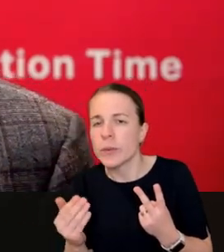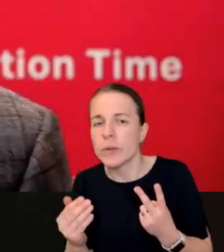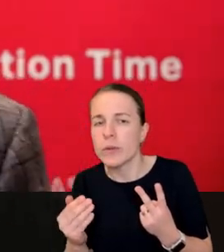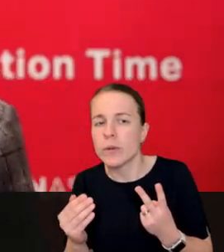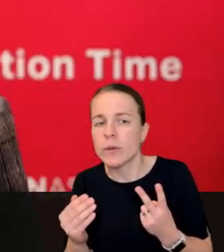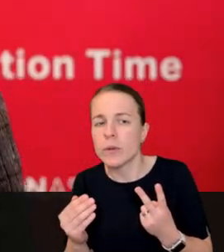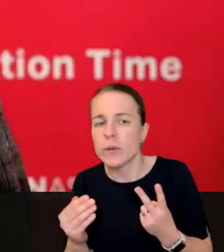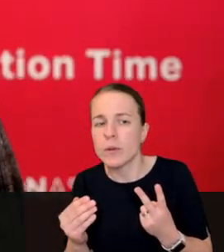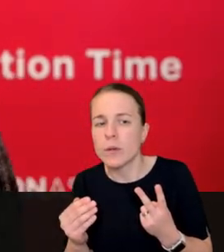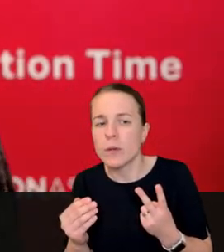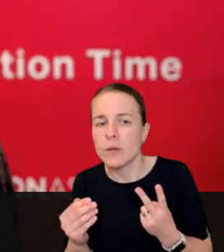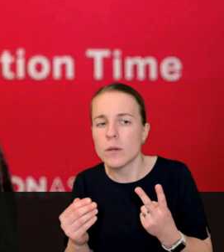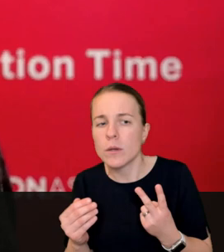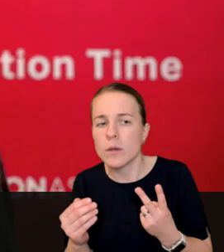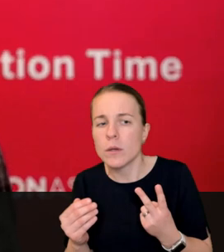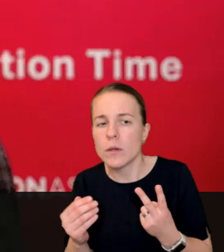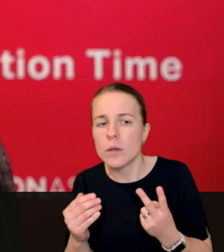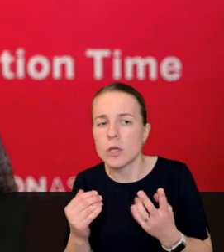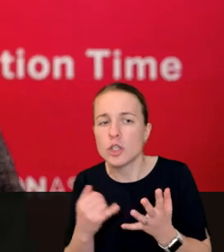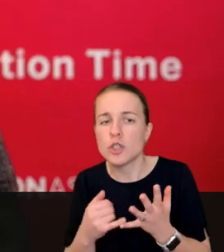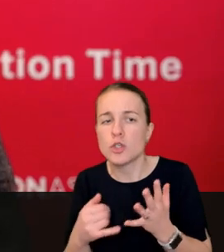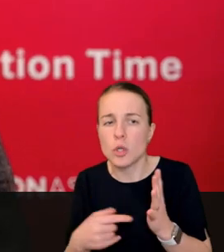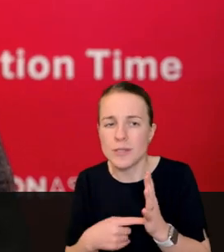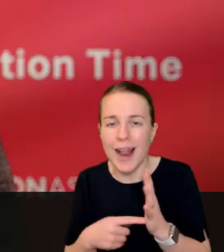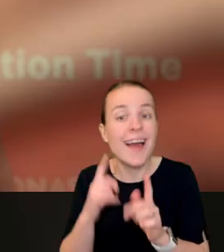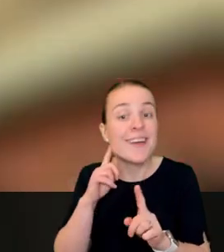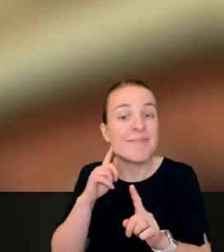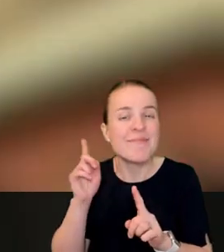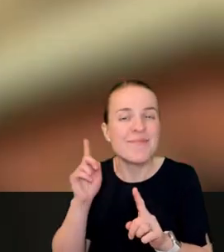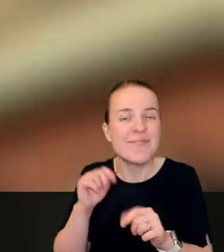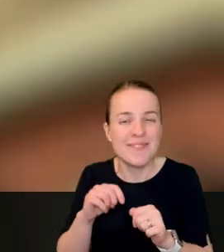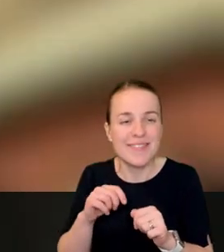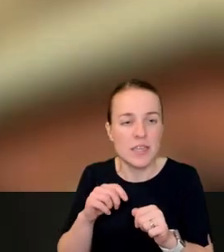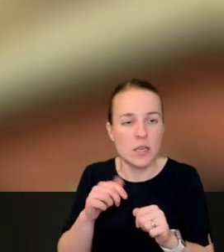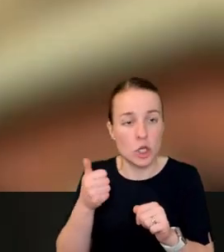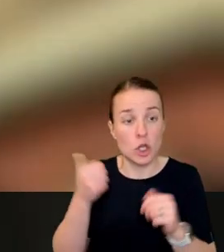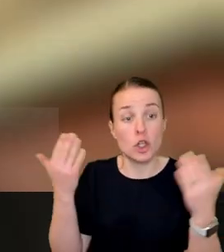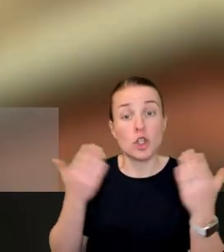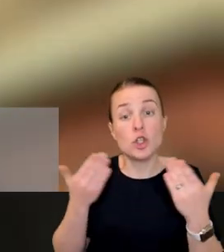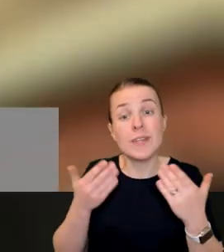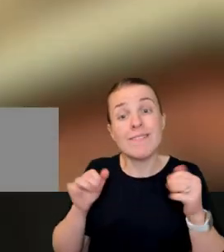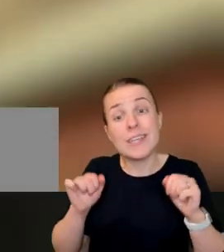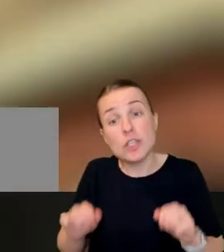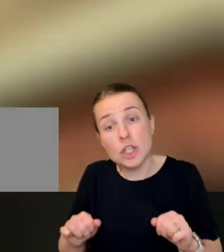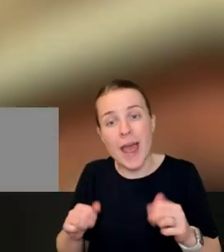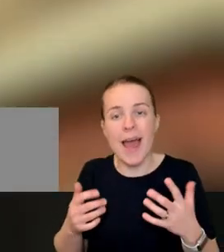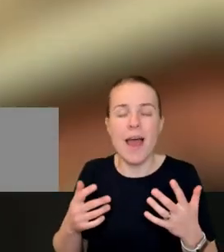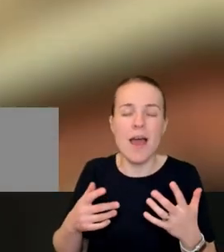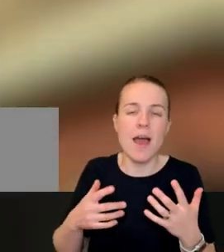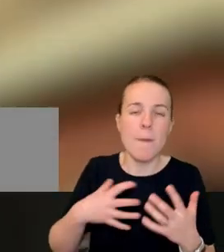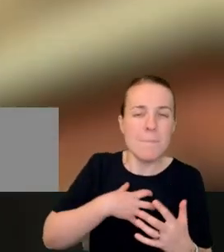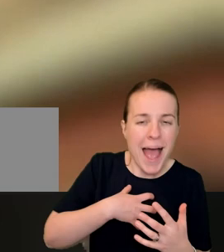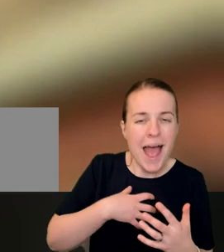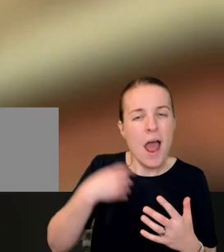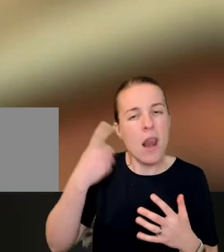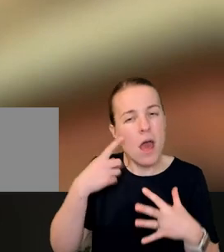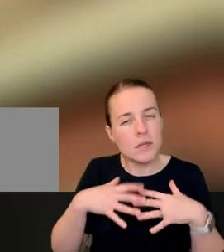Good evening, Sean Chair. Taylor. There you go. Good evening, Chair. Good evening, Mayor, London Assembly, and fellow